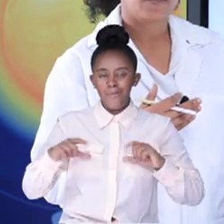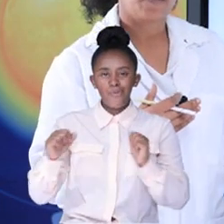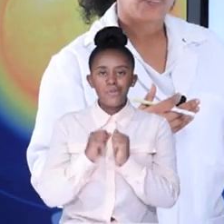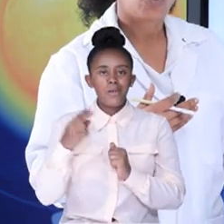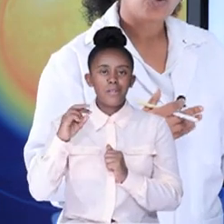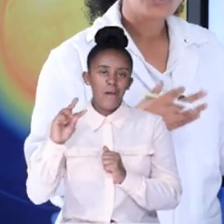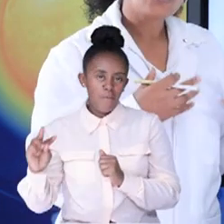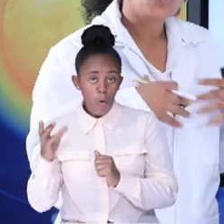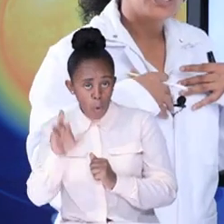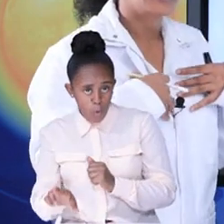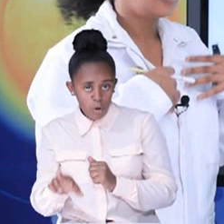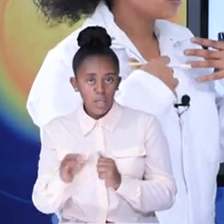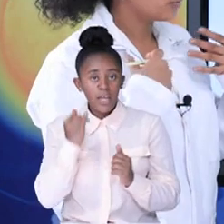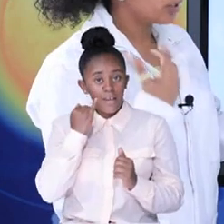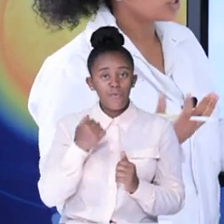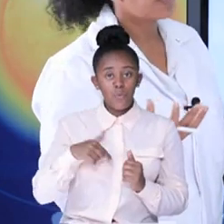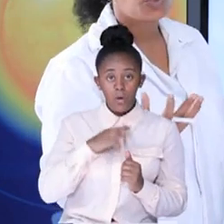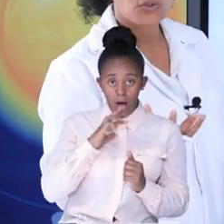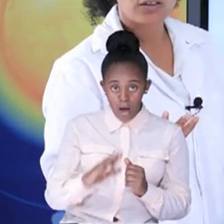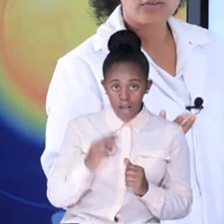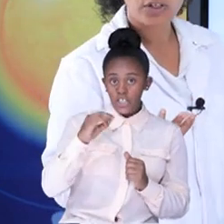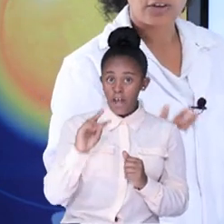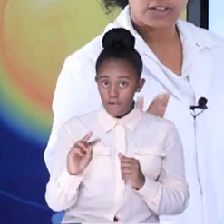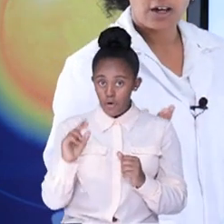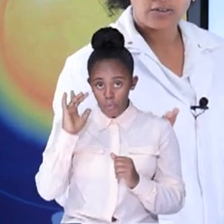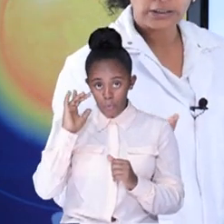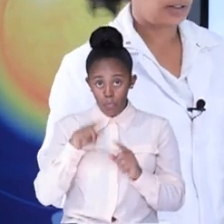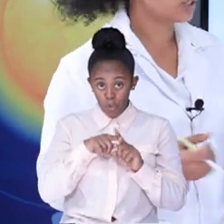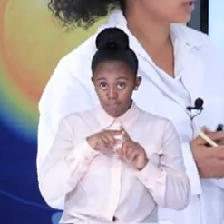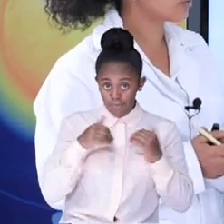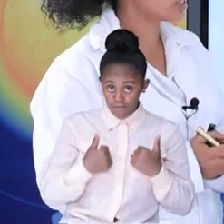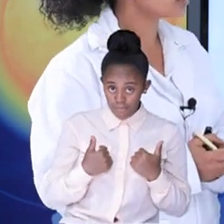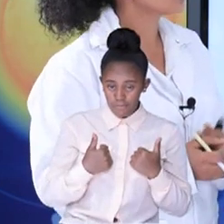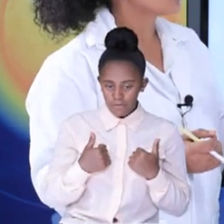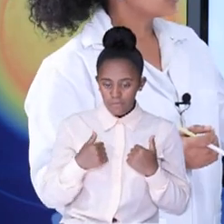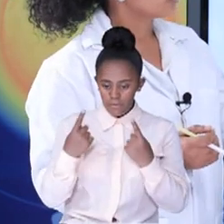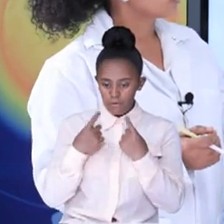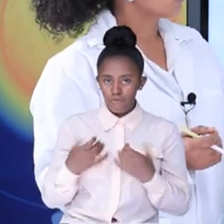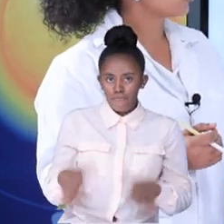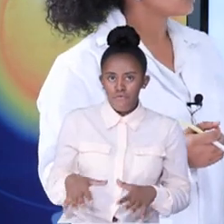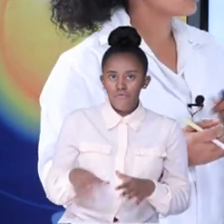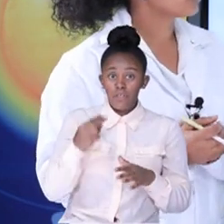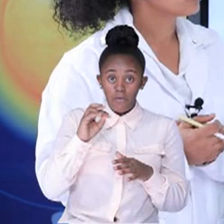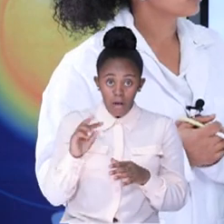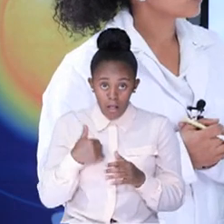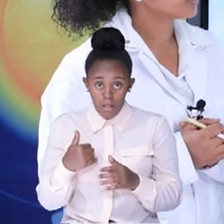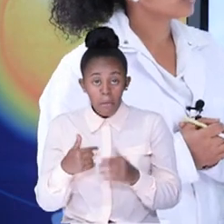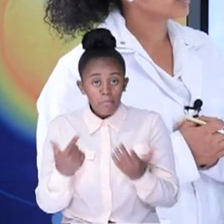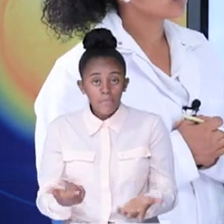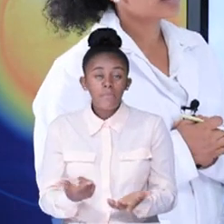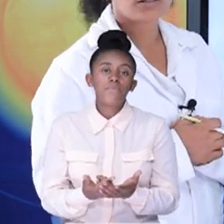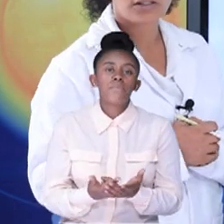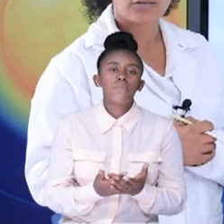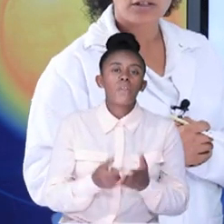HIV. Or if we are HIV positive after having HIV test, voluntary